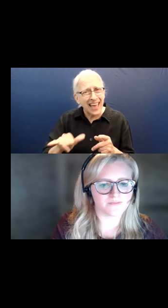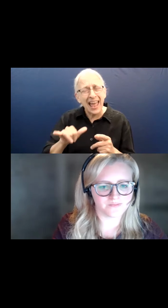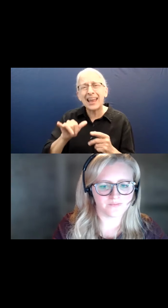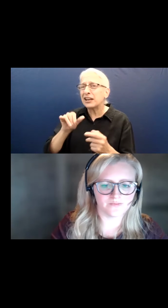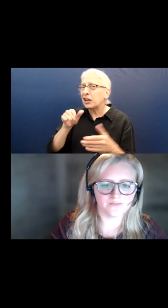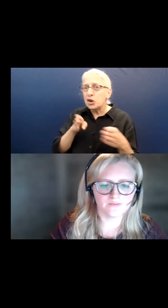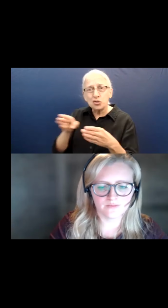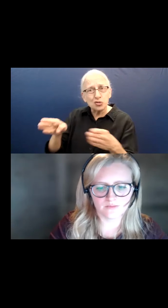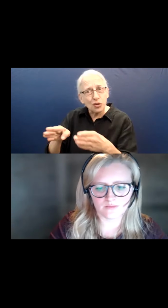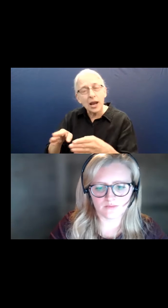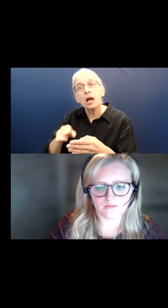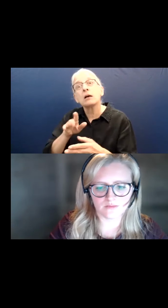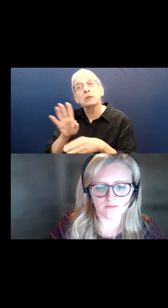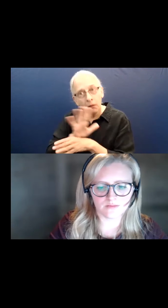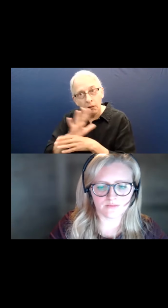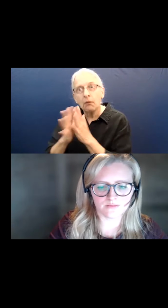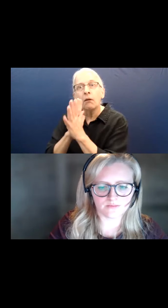users.